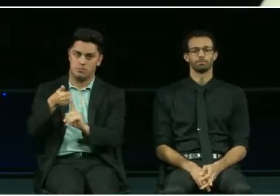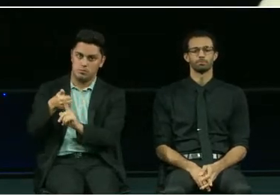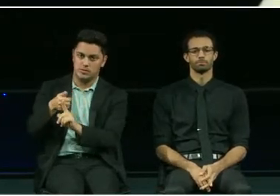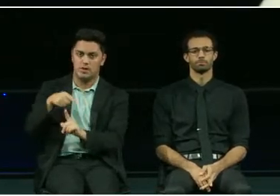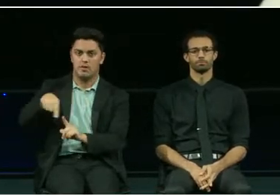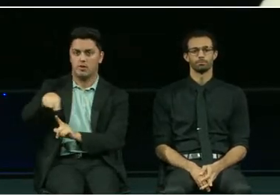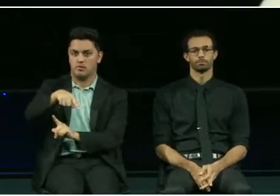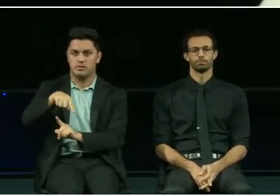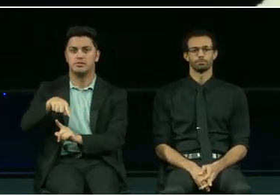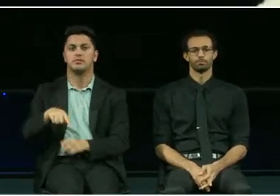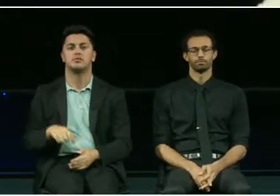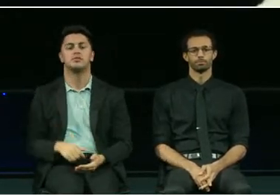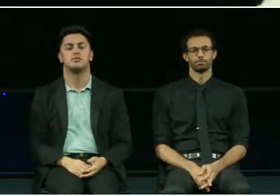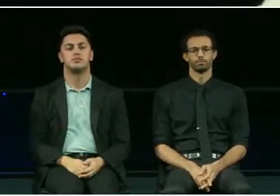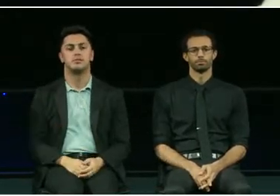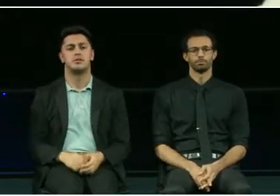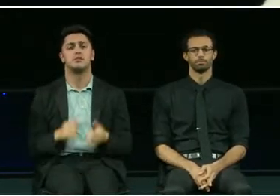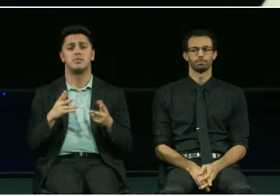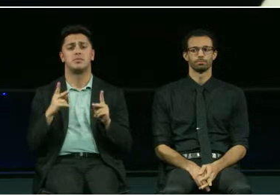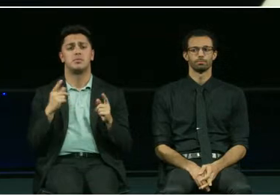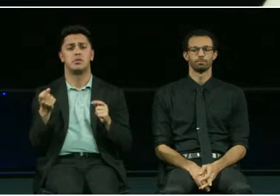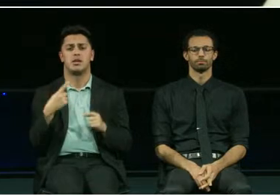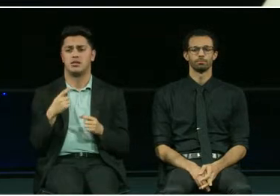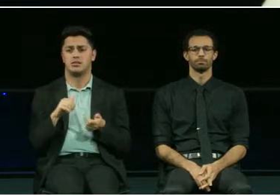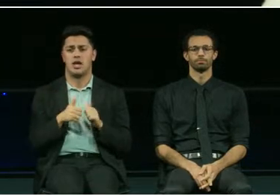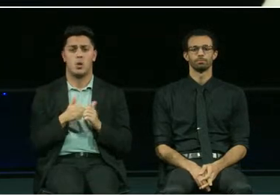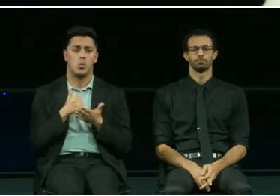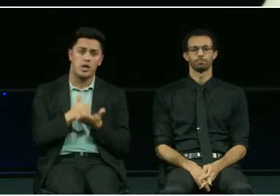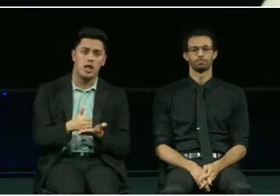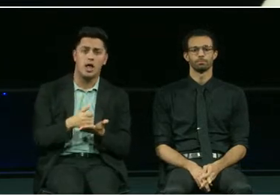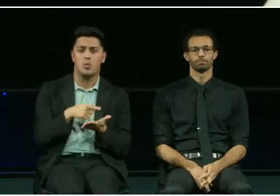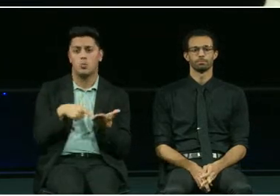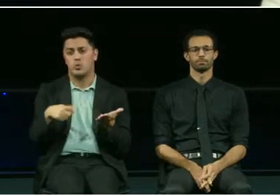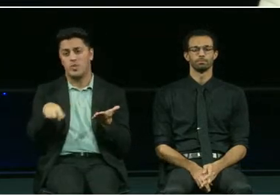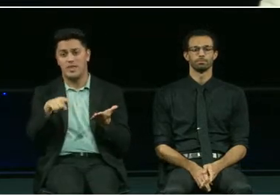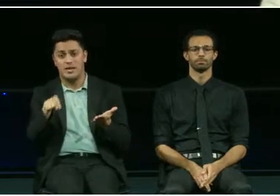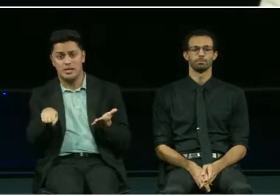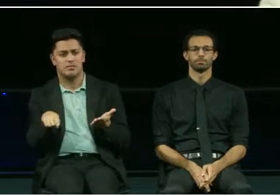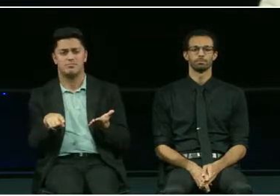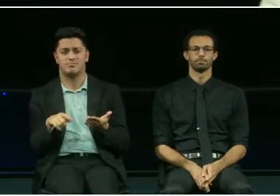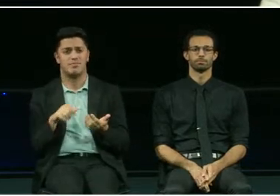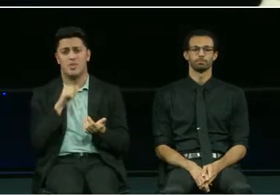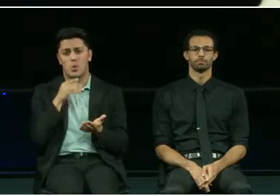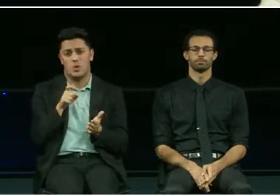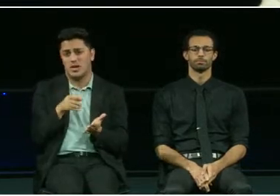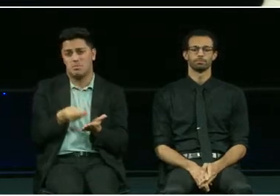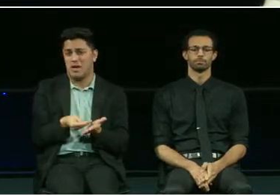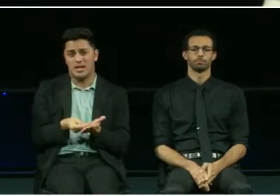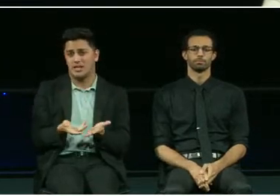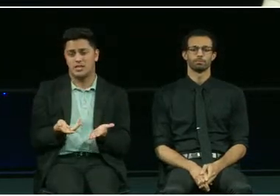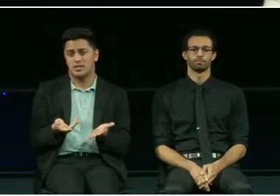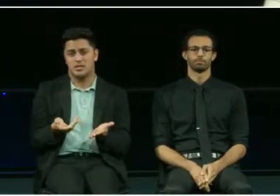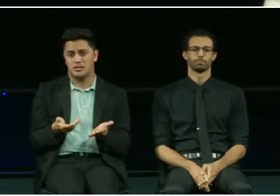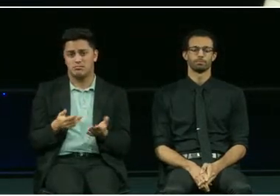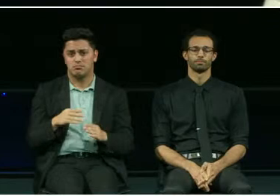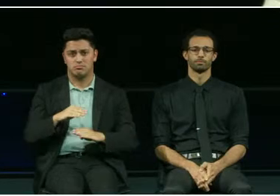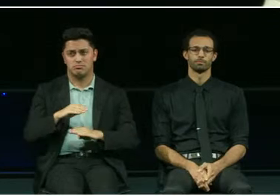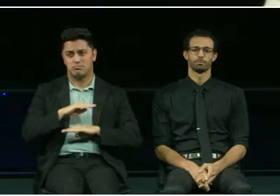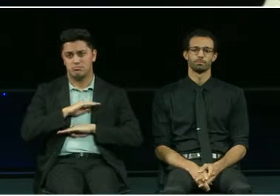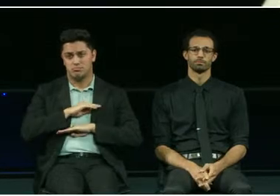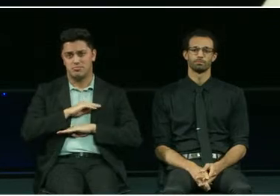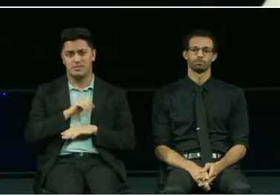themselves. You know, a lot of people ask us, how can we help? What do they need? They actually don't need money. You know, they're